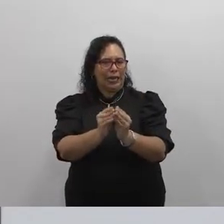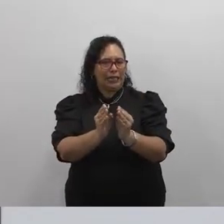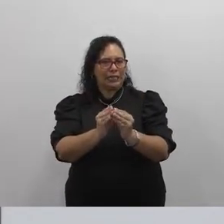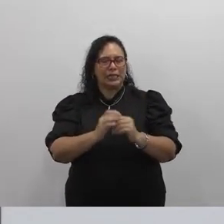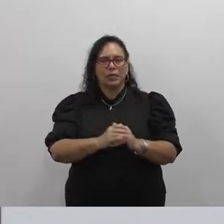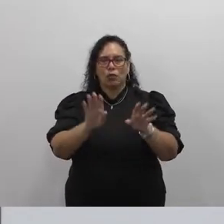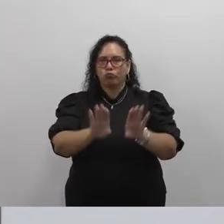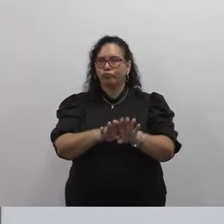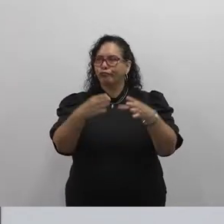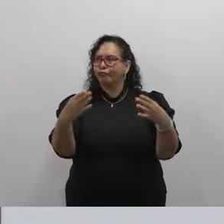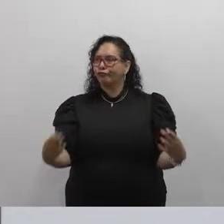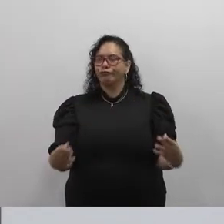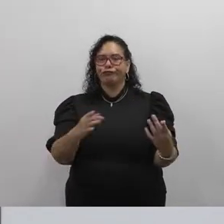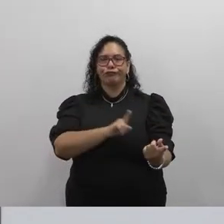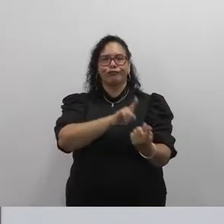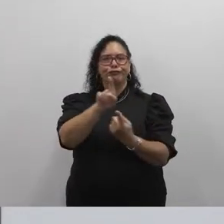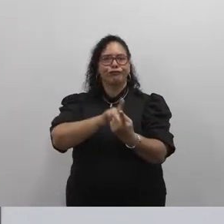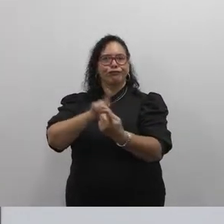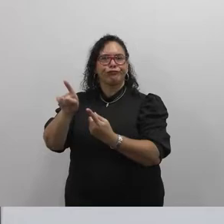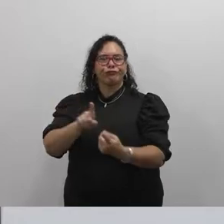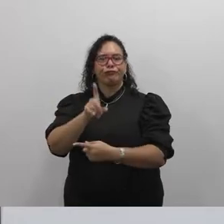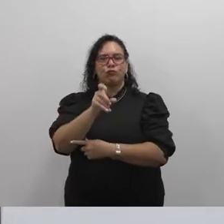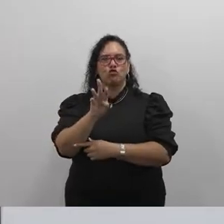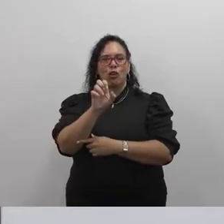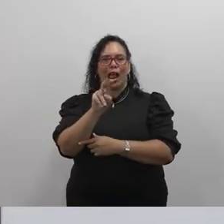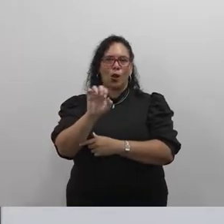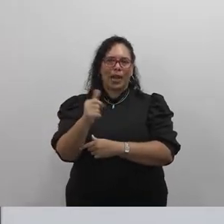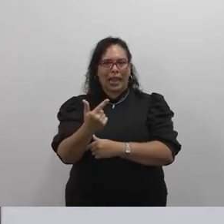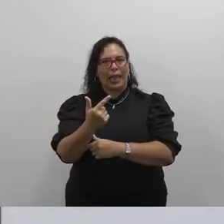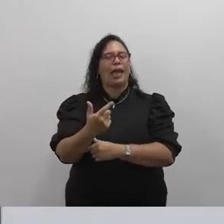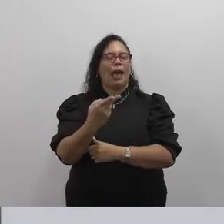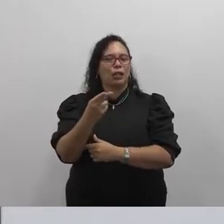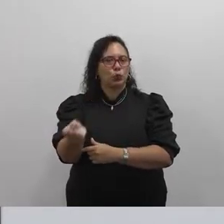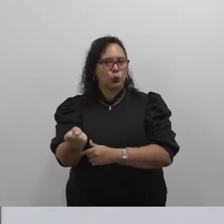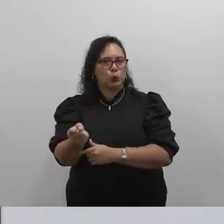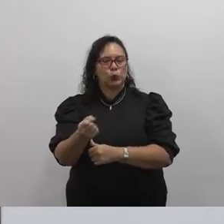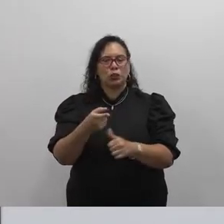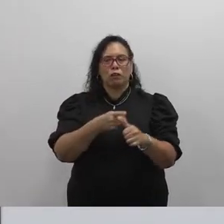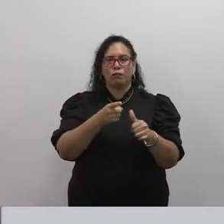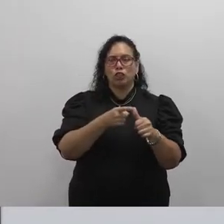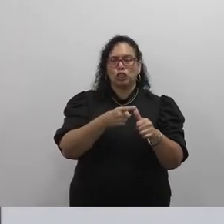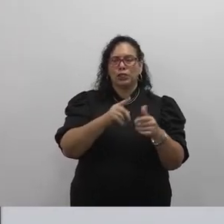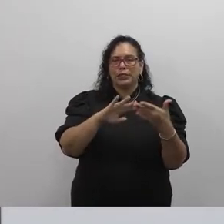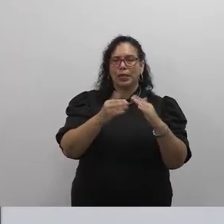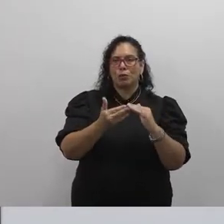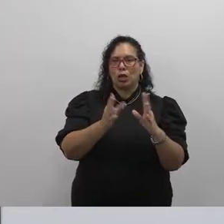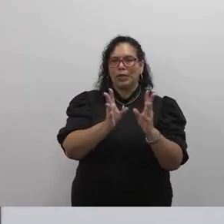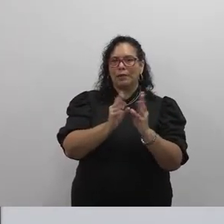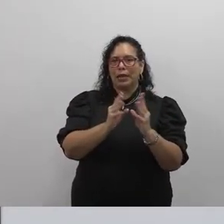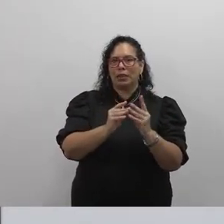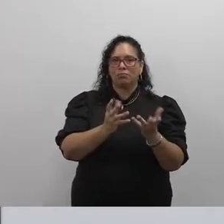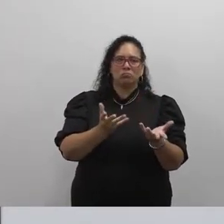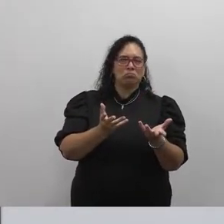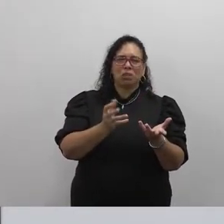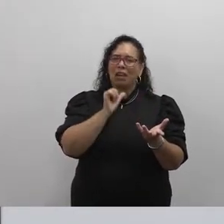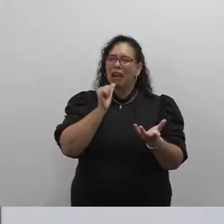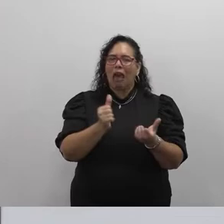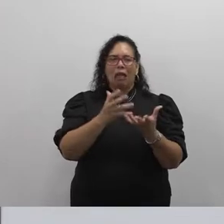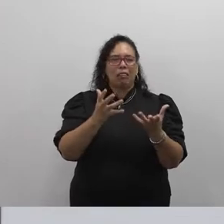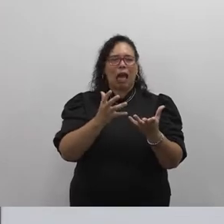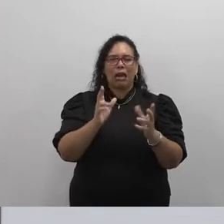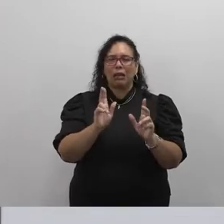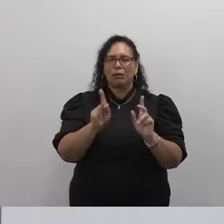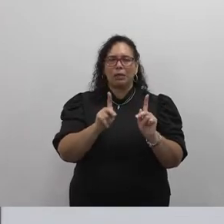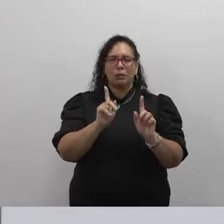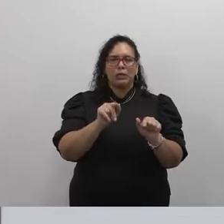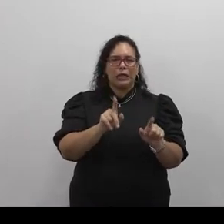we opened the doors and met in person over at Browning High School. First community forum, not too well attended. It was actually smaller